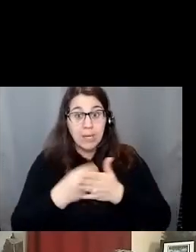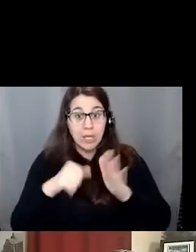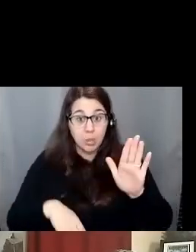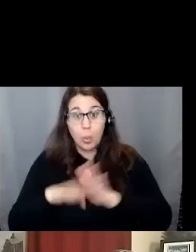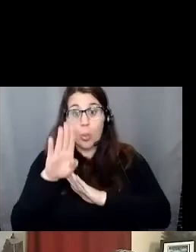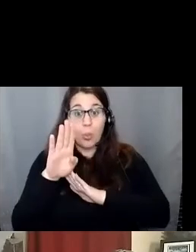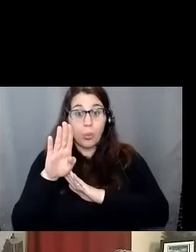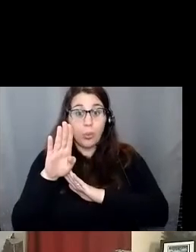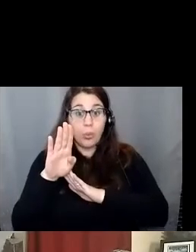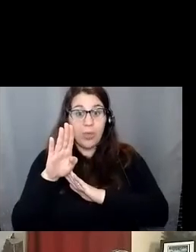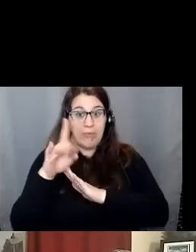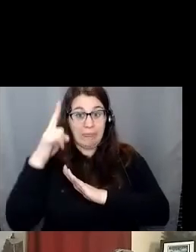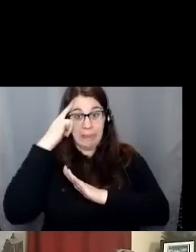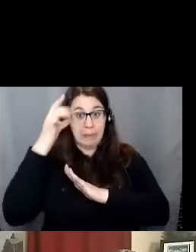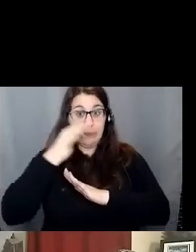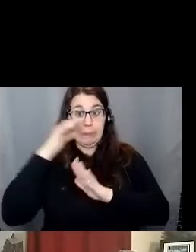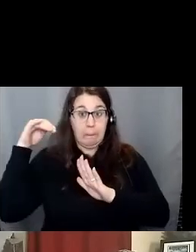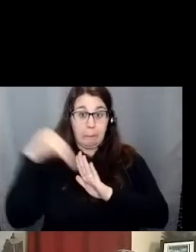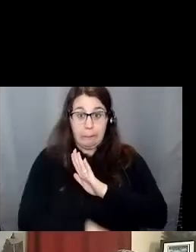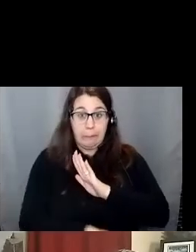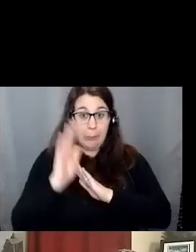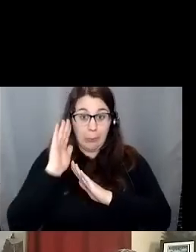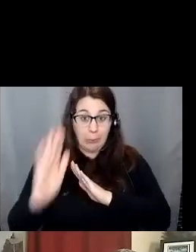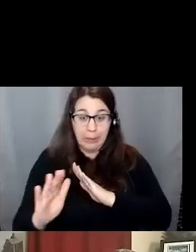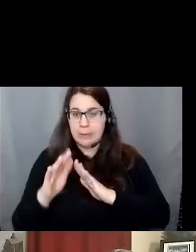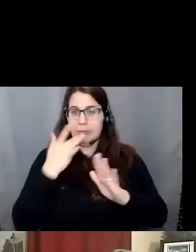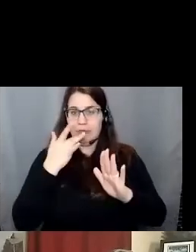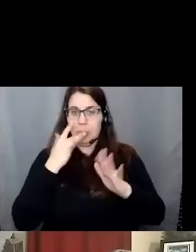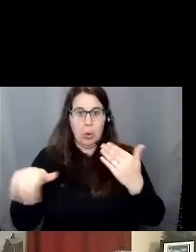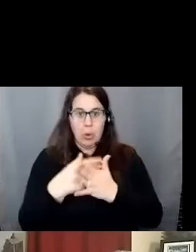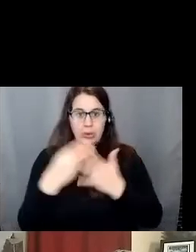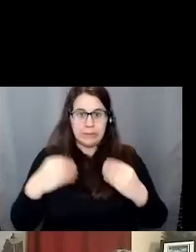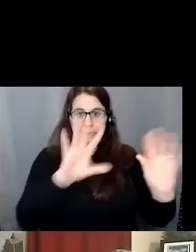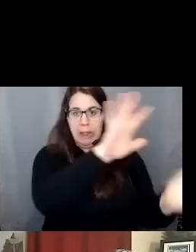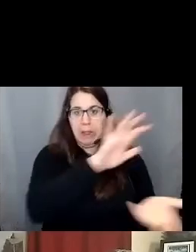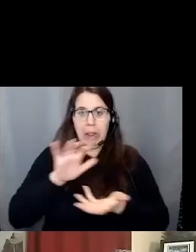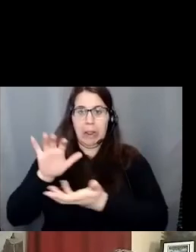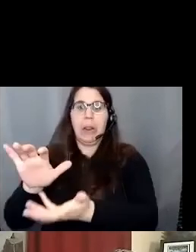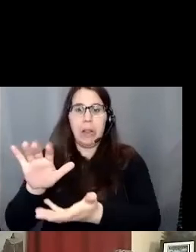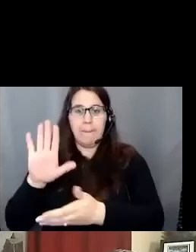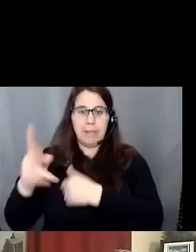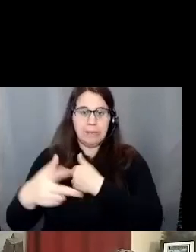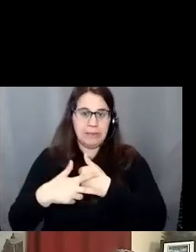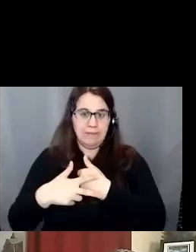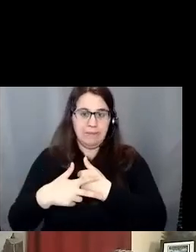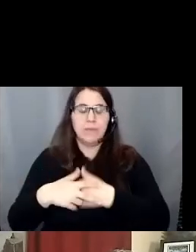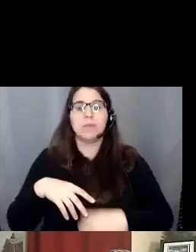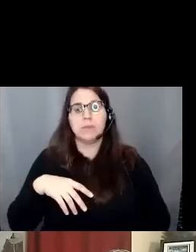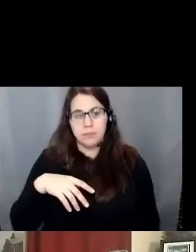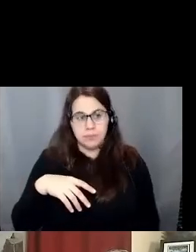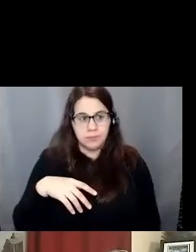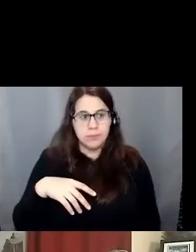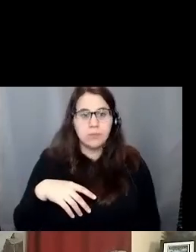market's gonna, do really bad and you want to sell it all and move it to bank safe, you would go into this investment